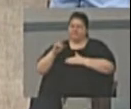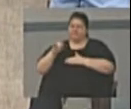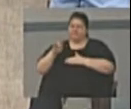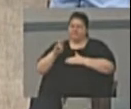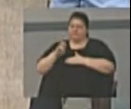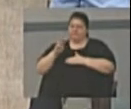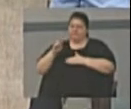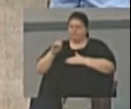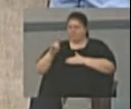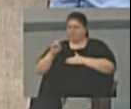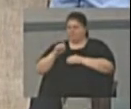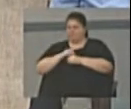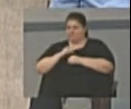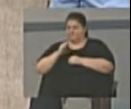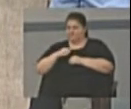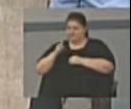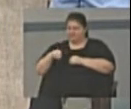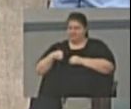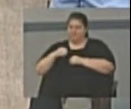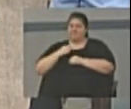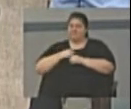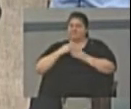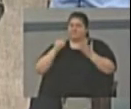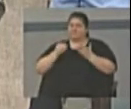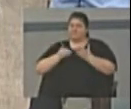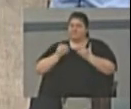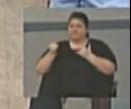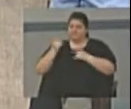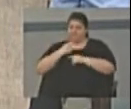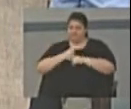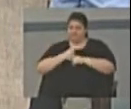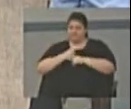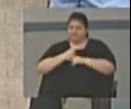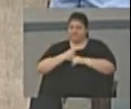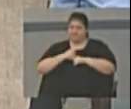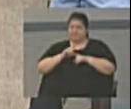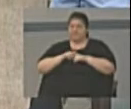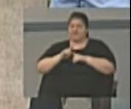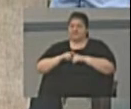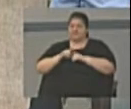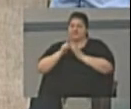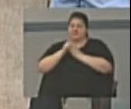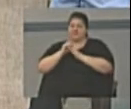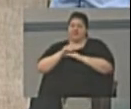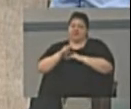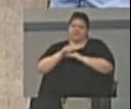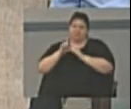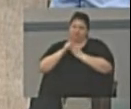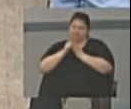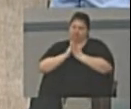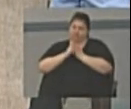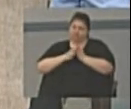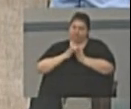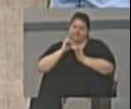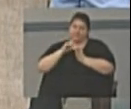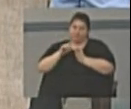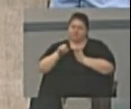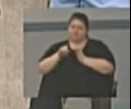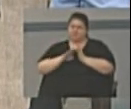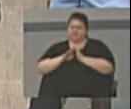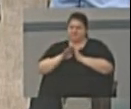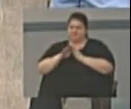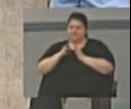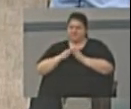Baltimore. I'm here today as the bond counsel for the developer, and I've been